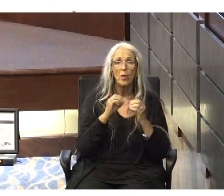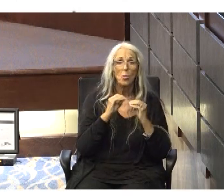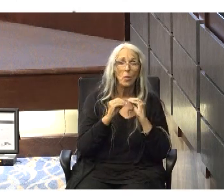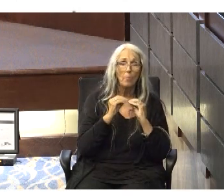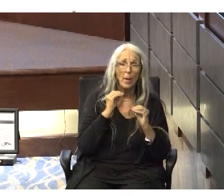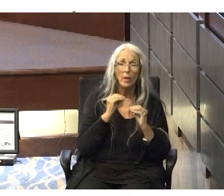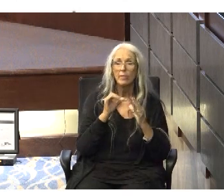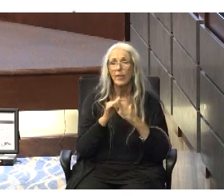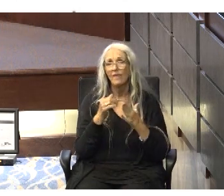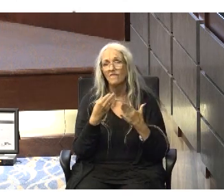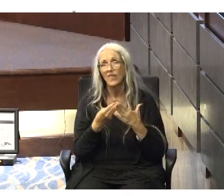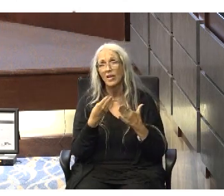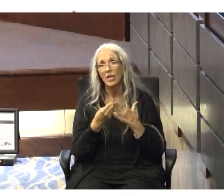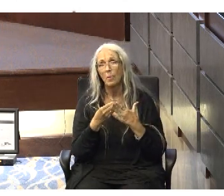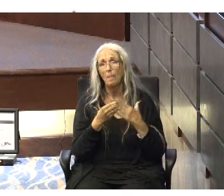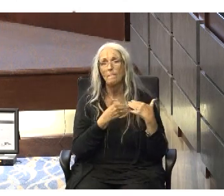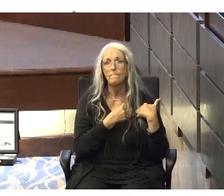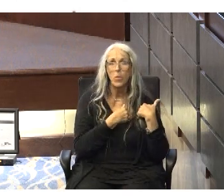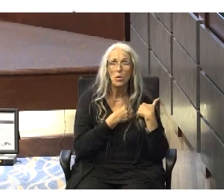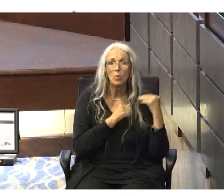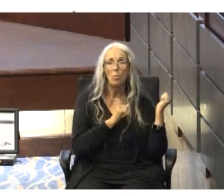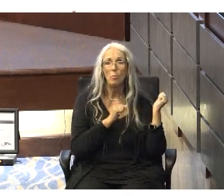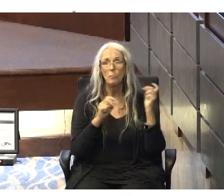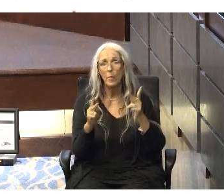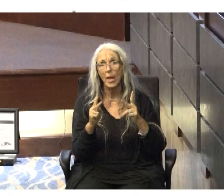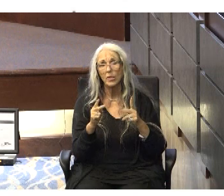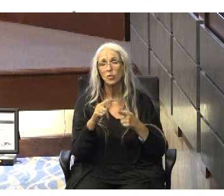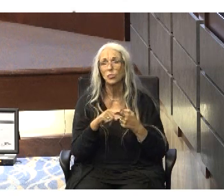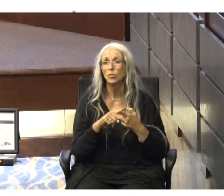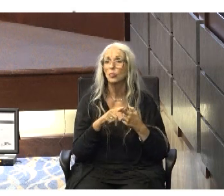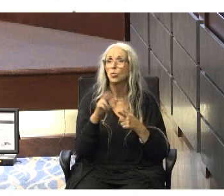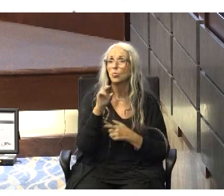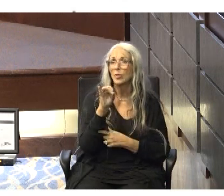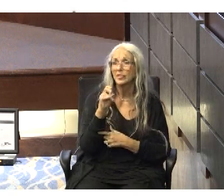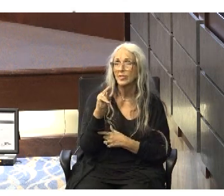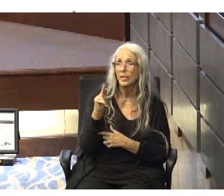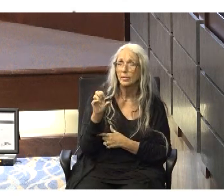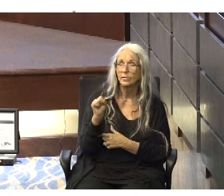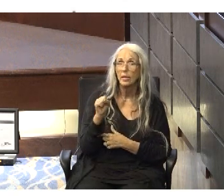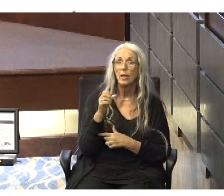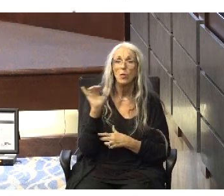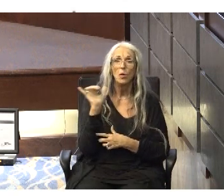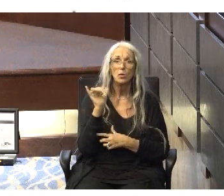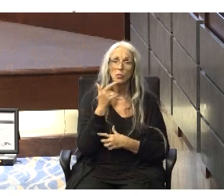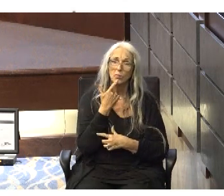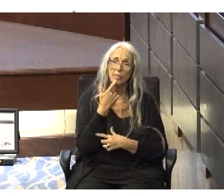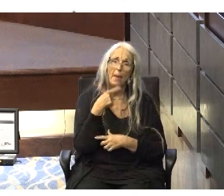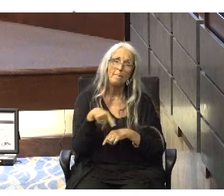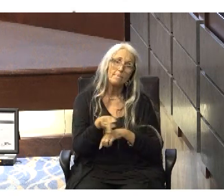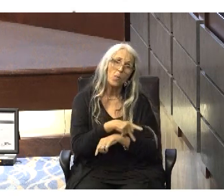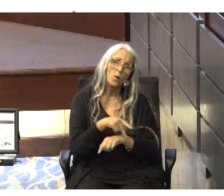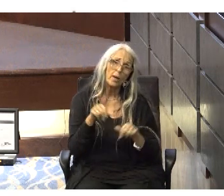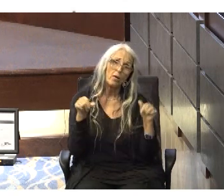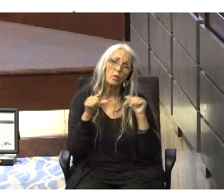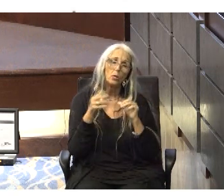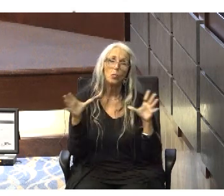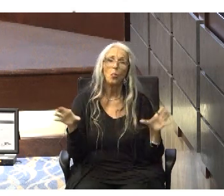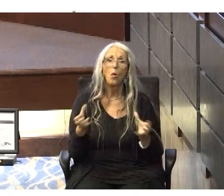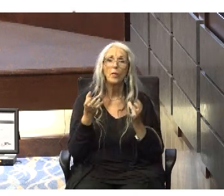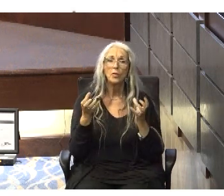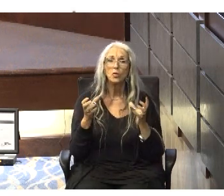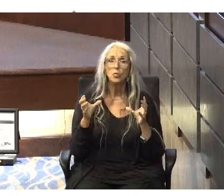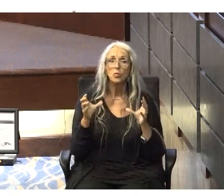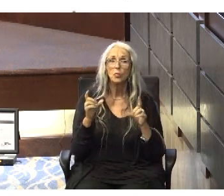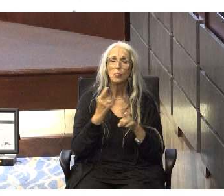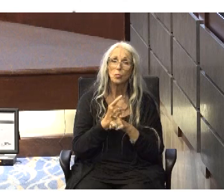that financial burden shifts back to existing residents. So we often say in our parks area, we want to do it right the first time. And so